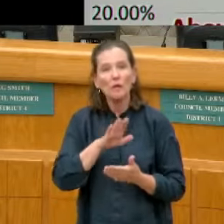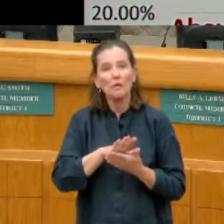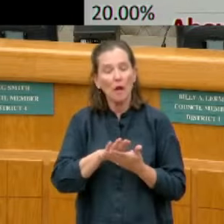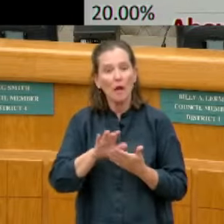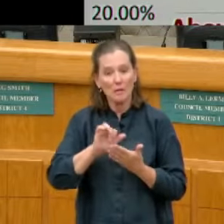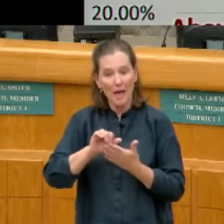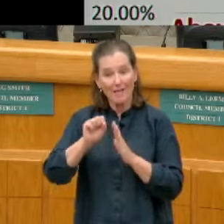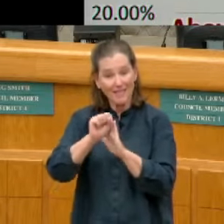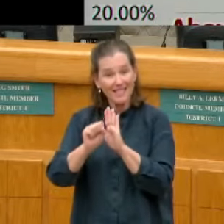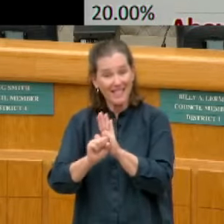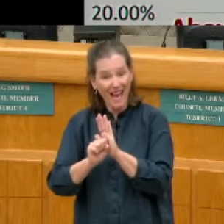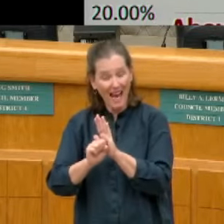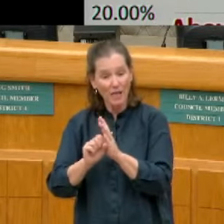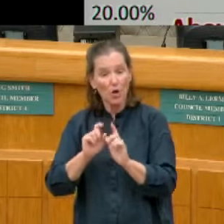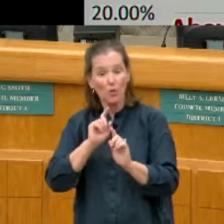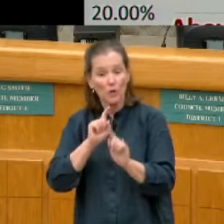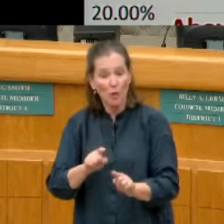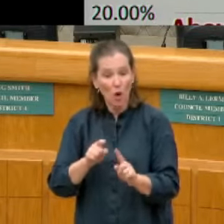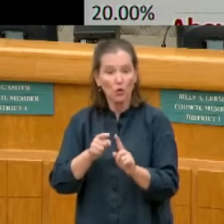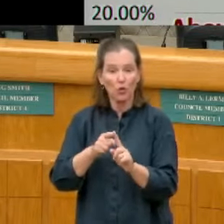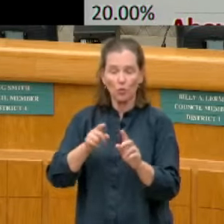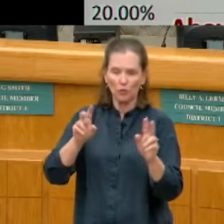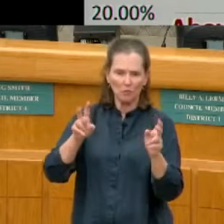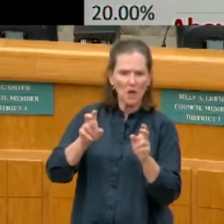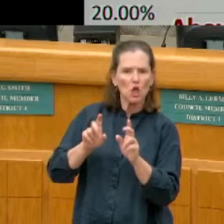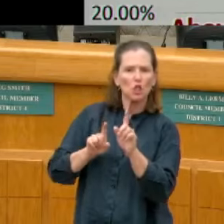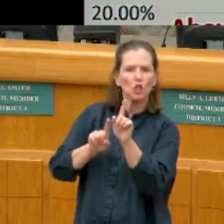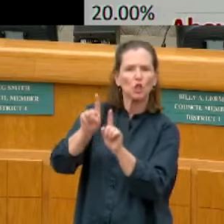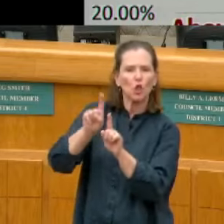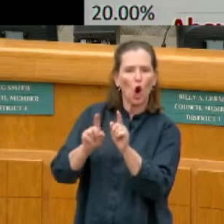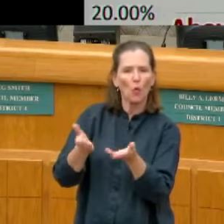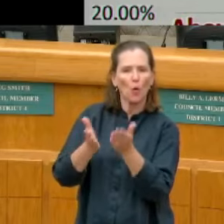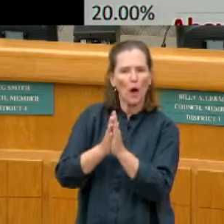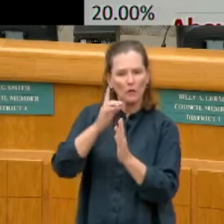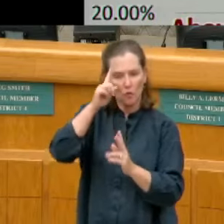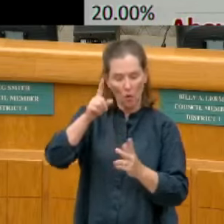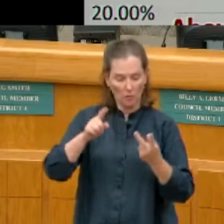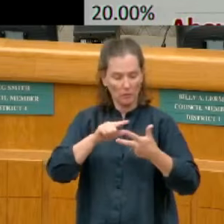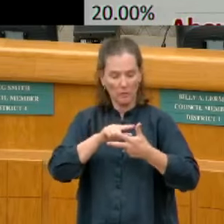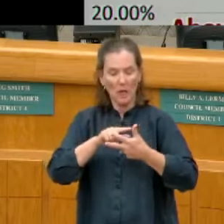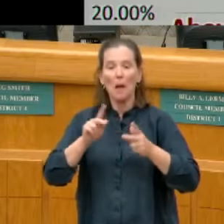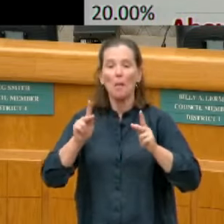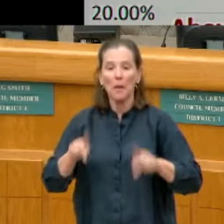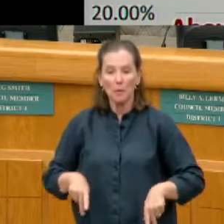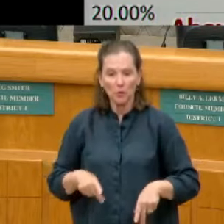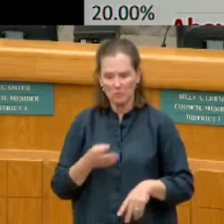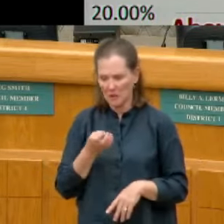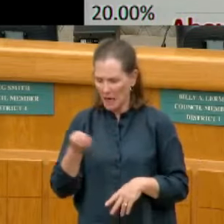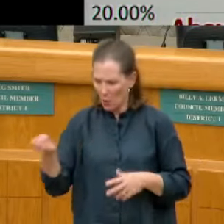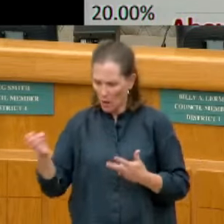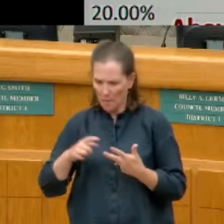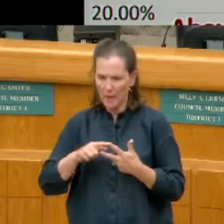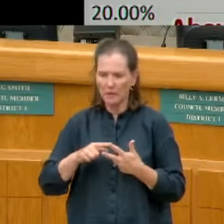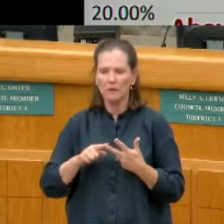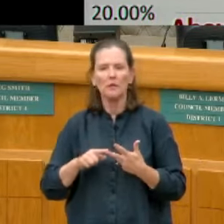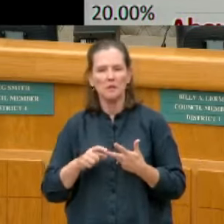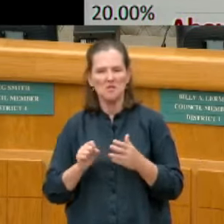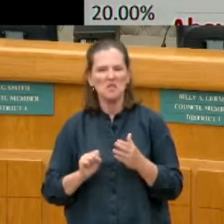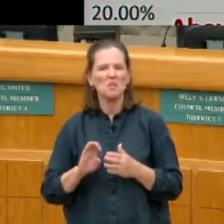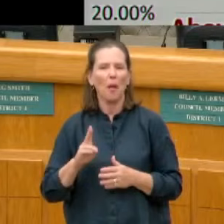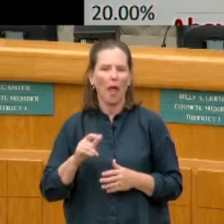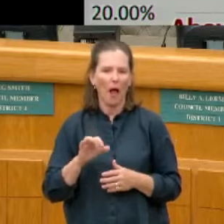Texas, has responded to our STAR request for people, equipment, and supplies, and from our community, where